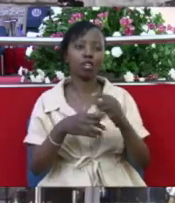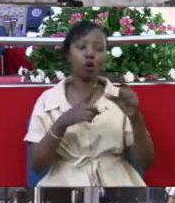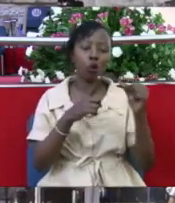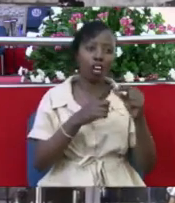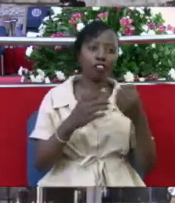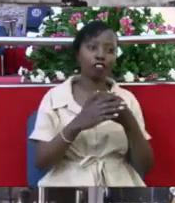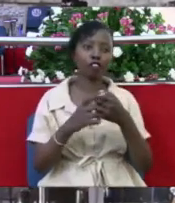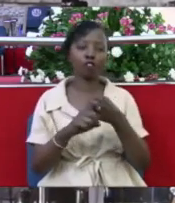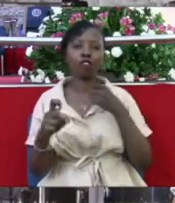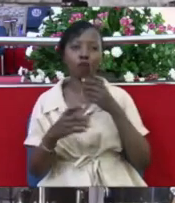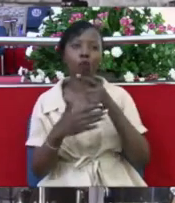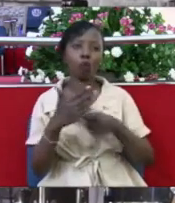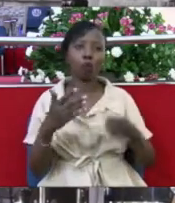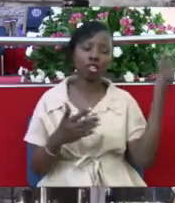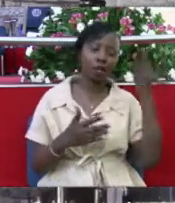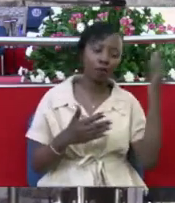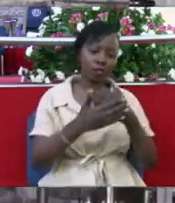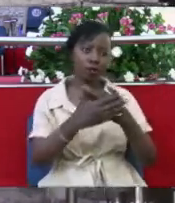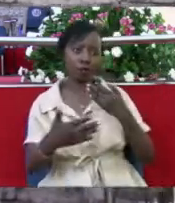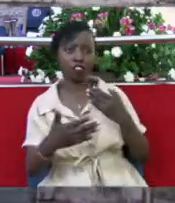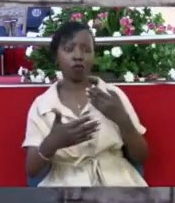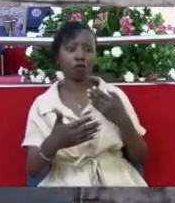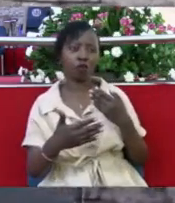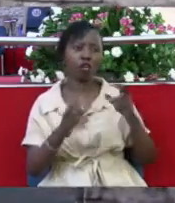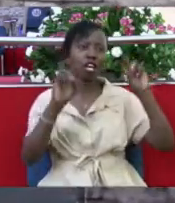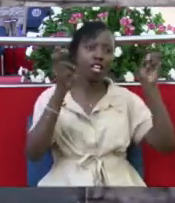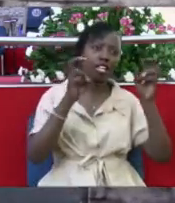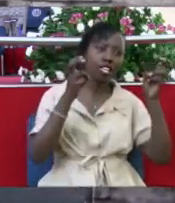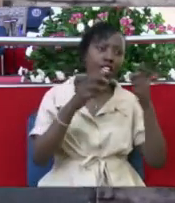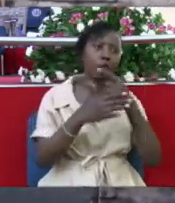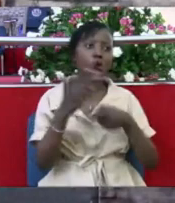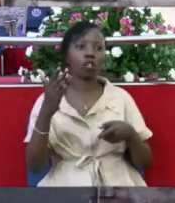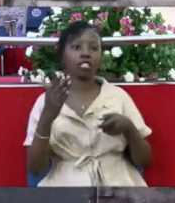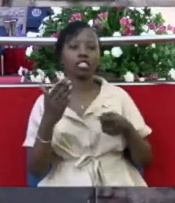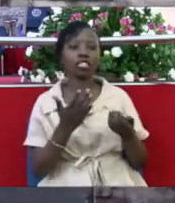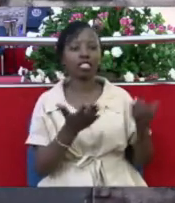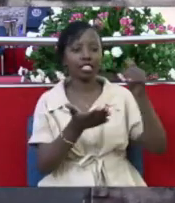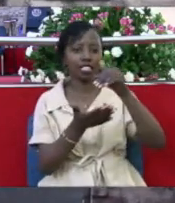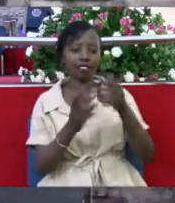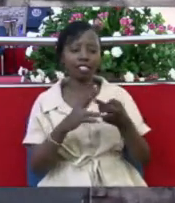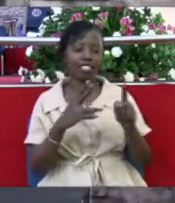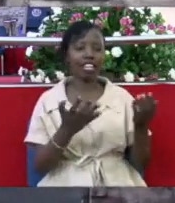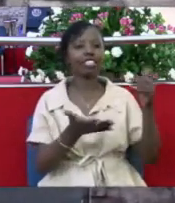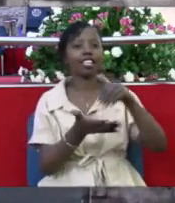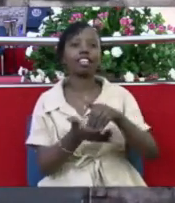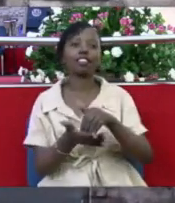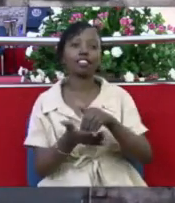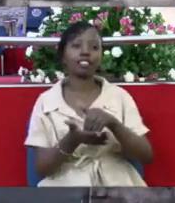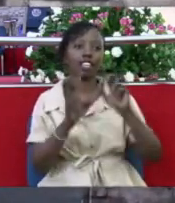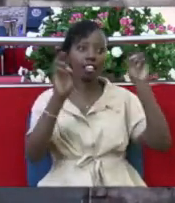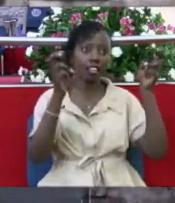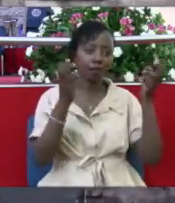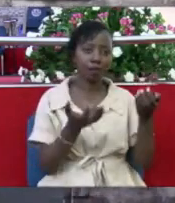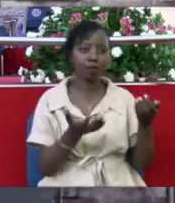tumekuwa tukijifunza wiki yote. Our theme has been the restart. Ya kwamba mwanzo mpya ndio imekuwa lengo letu ama mada. And I don't know